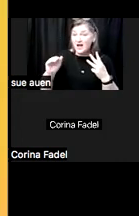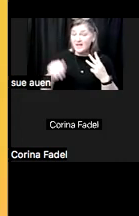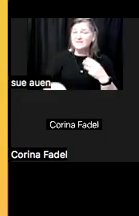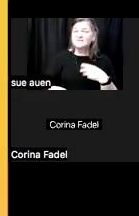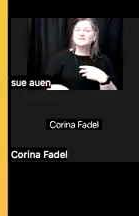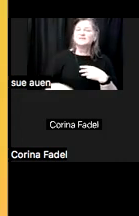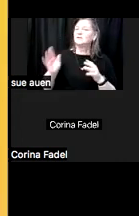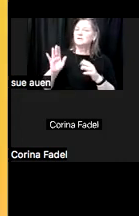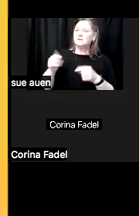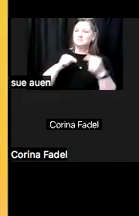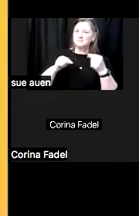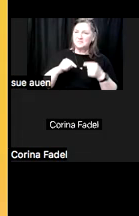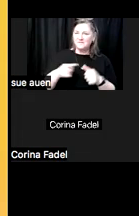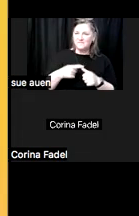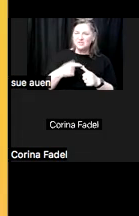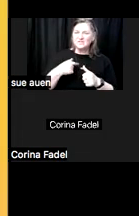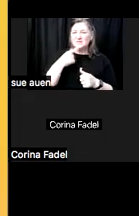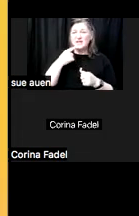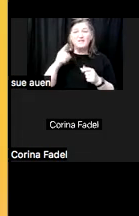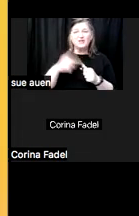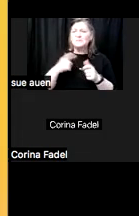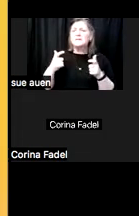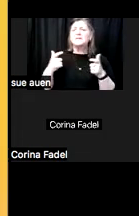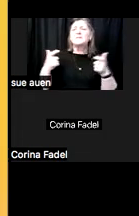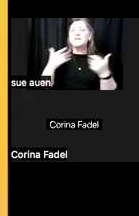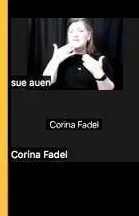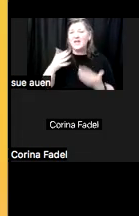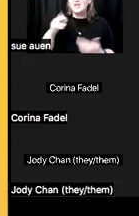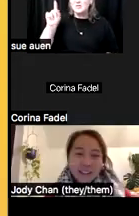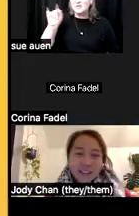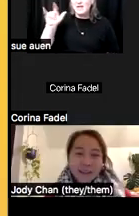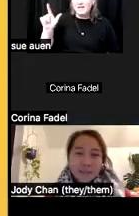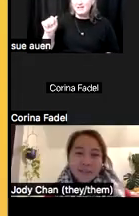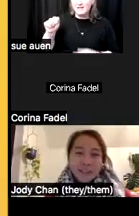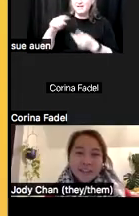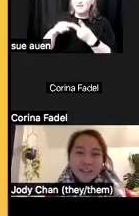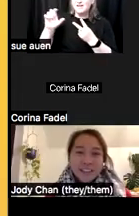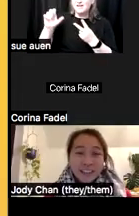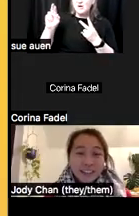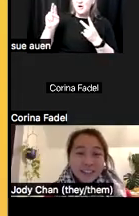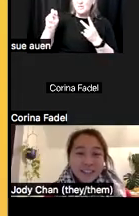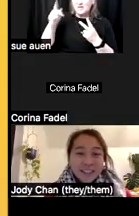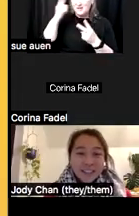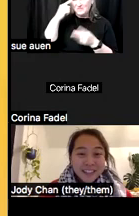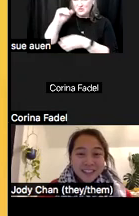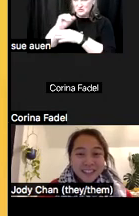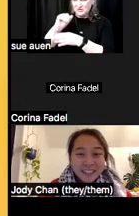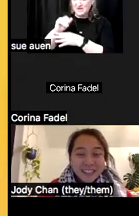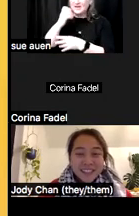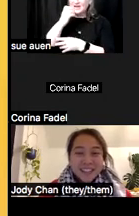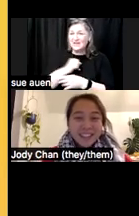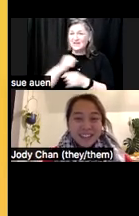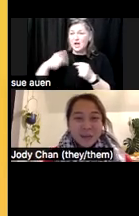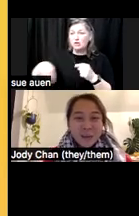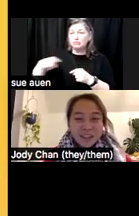Before I do that, just want to say another big, big, big thank you to Kayla and Carmen for tonight and for the Care Circle